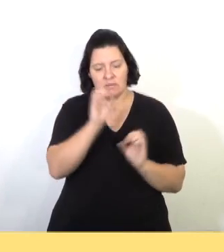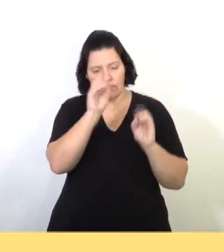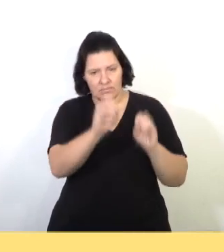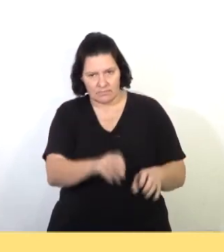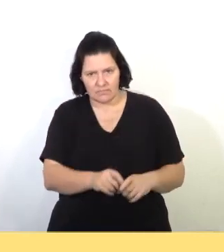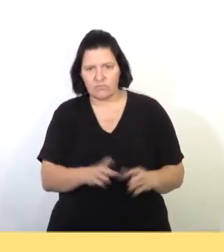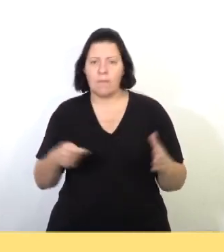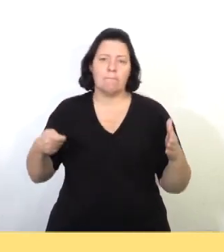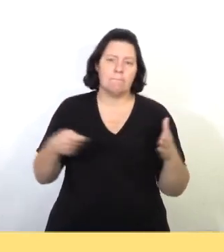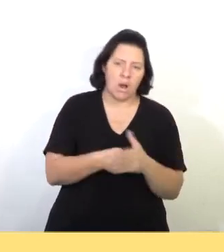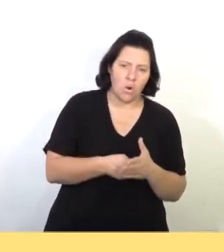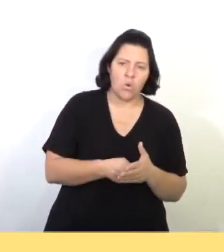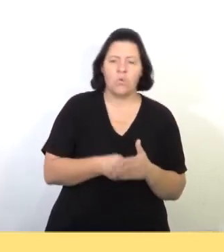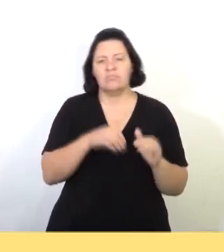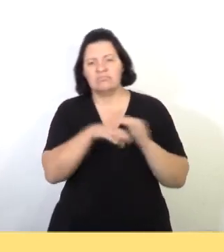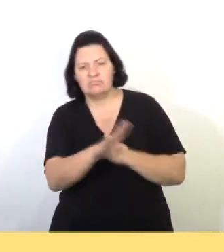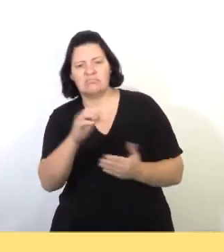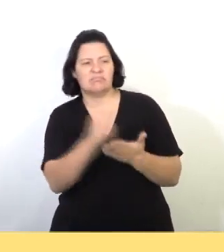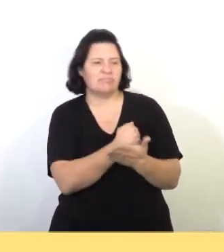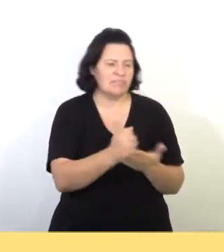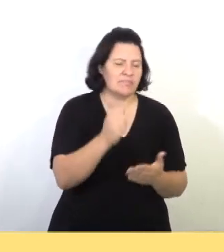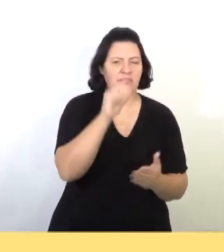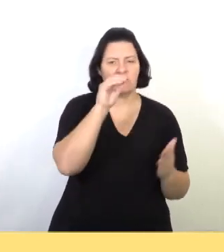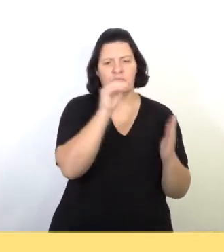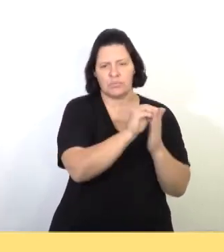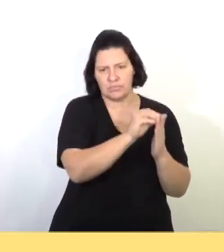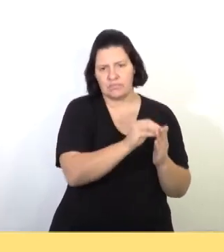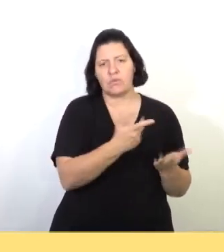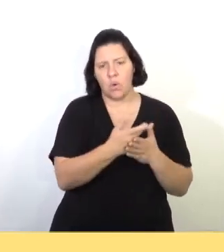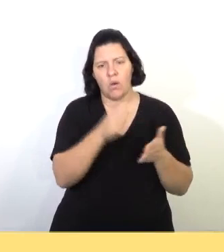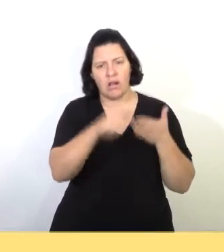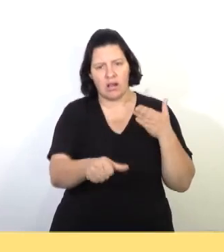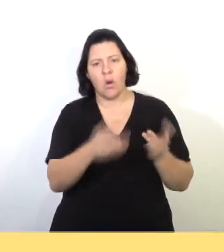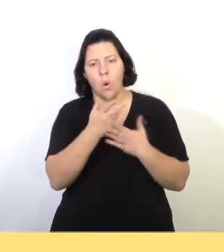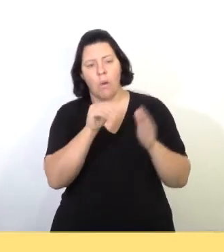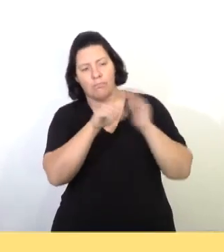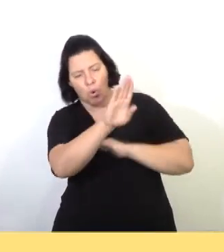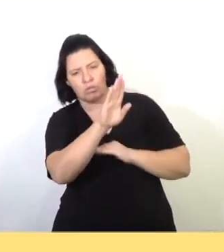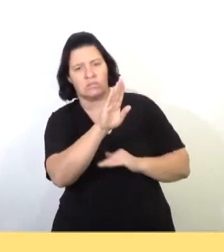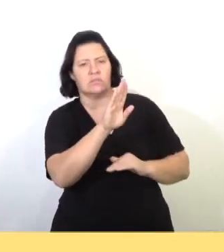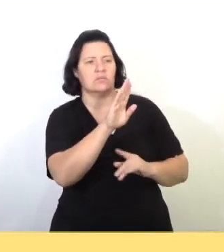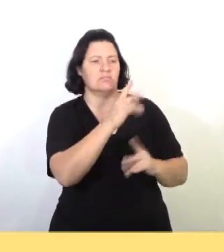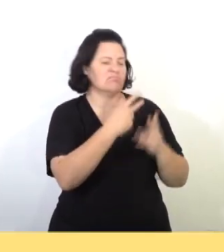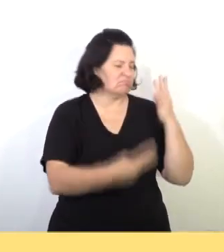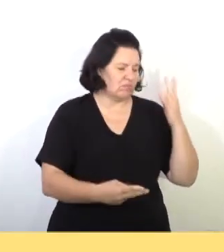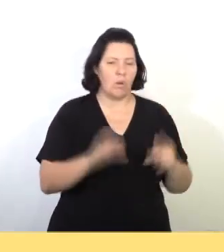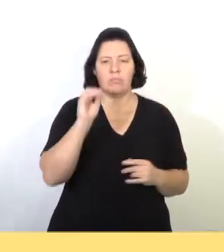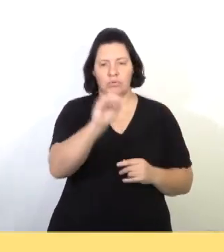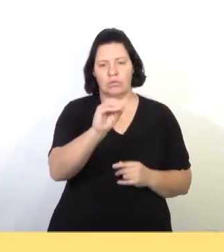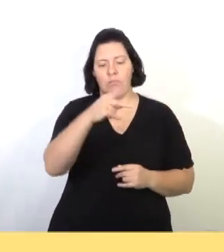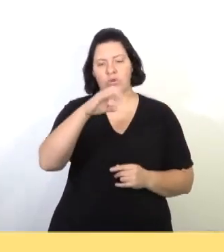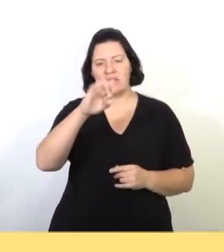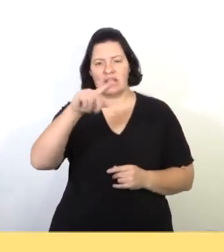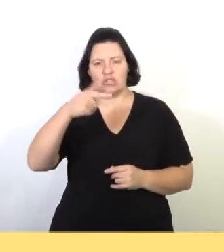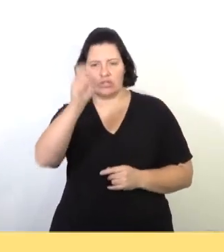we have bought postage stamps there or paid for any postage, would enter it in the